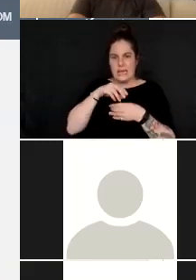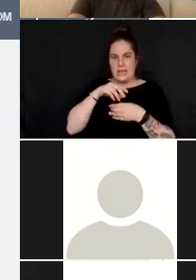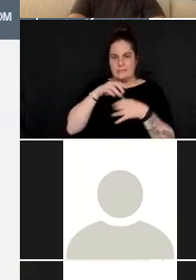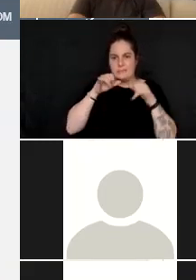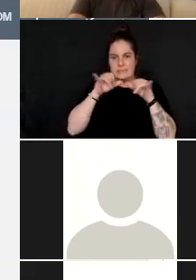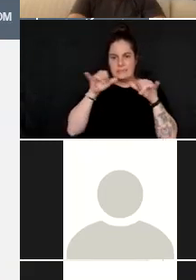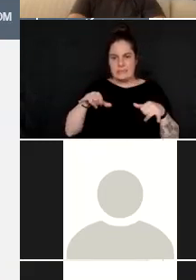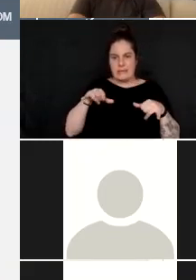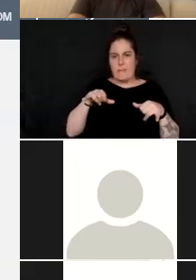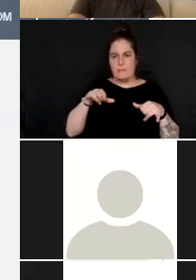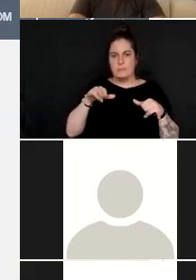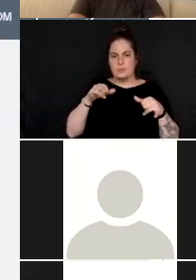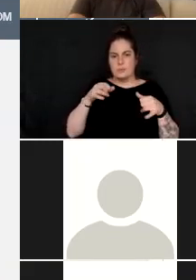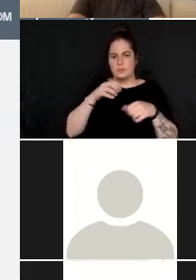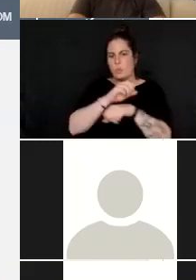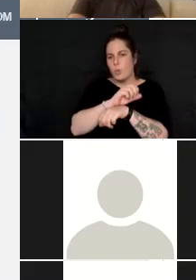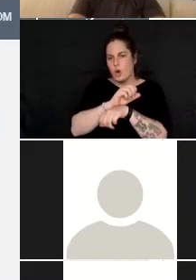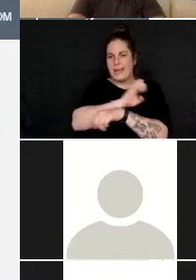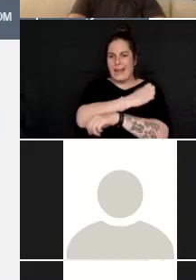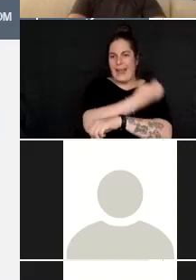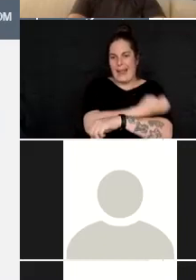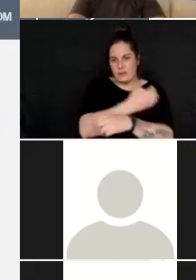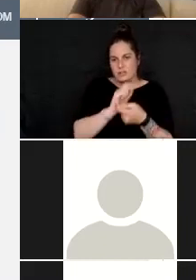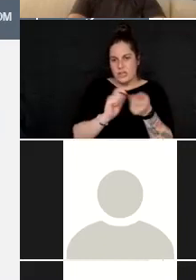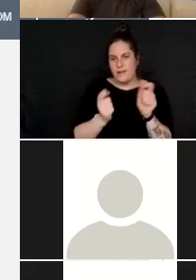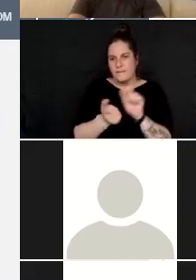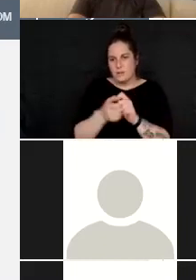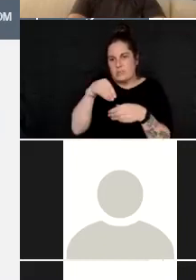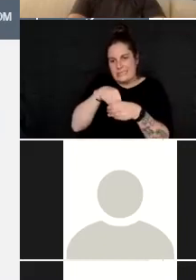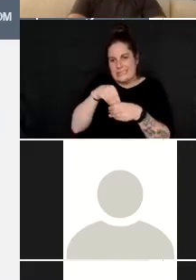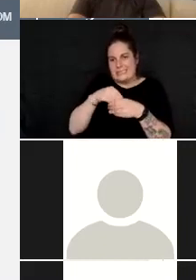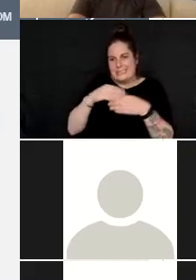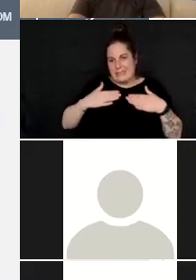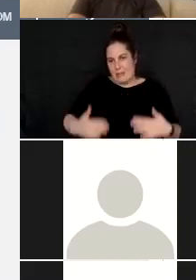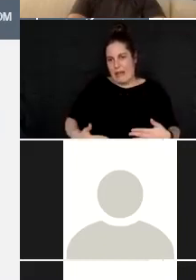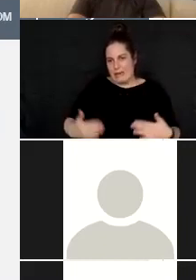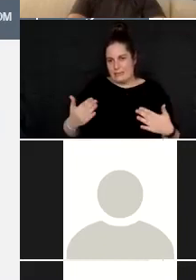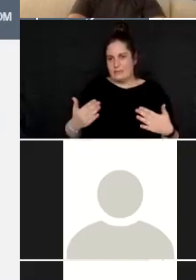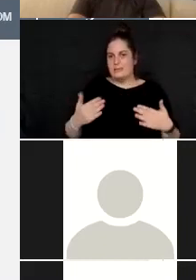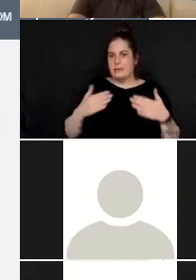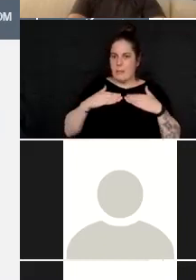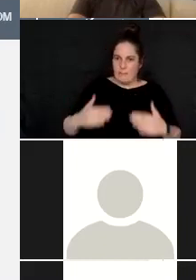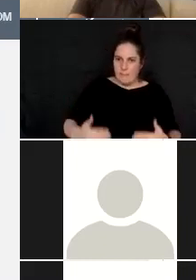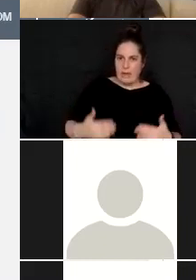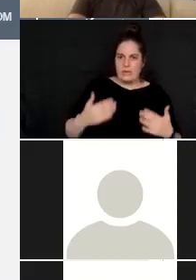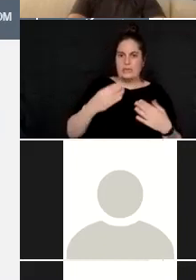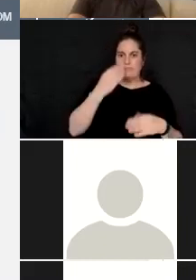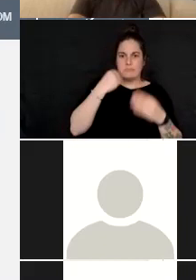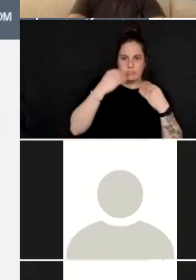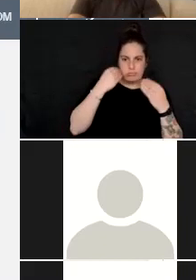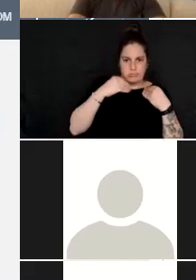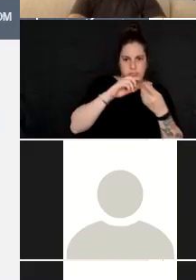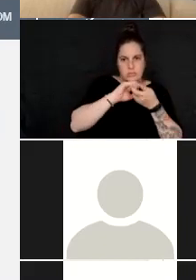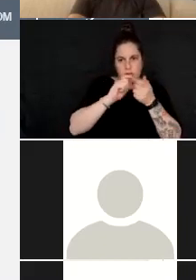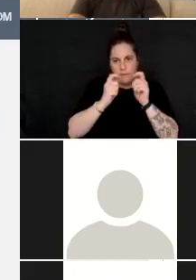energy conversion in humans, right? How effectively is our body converting the